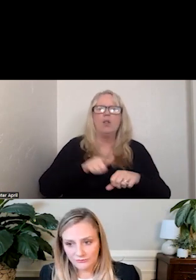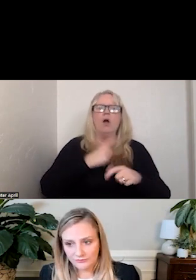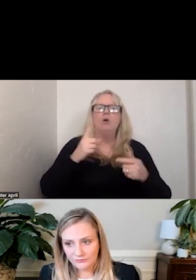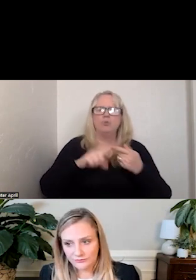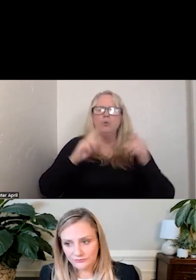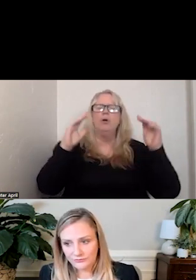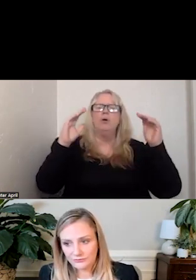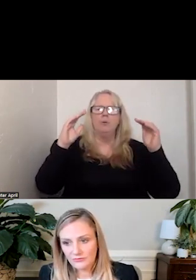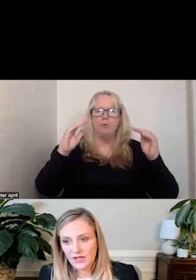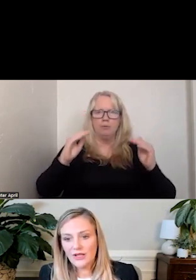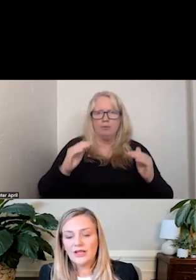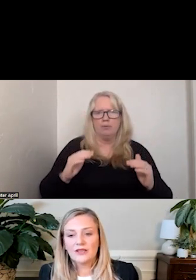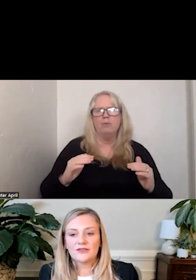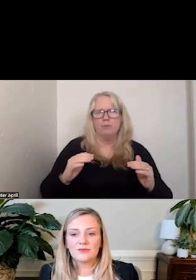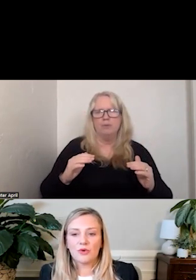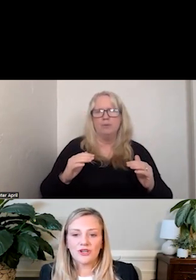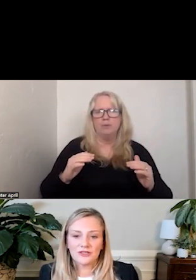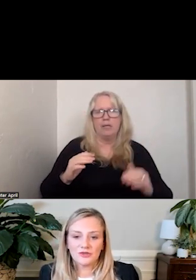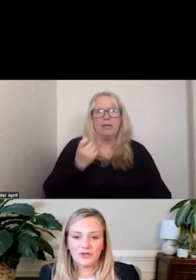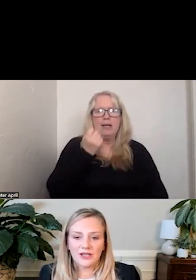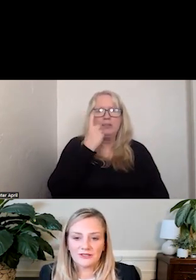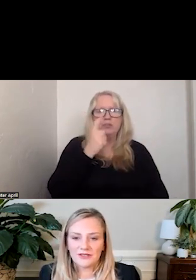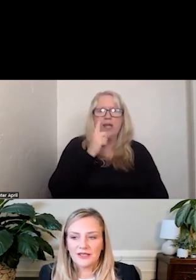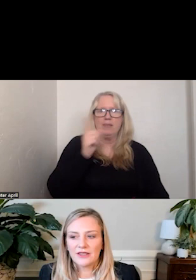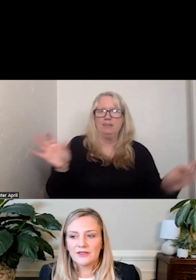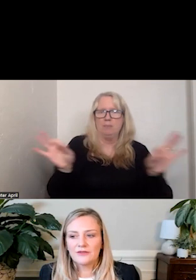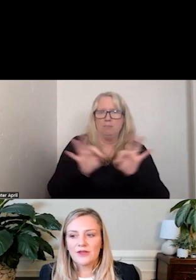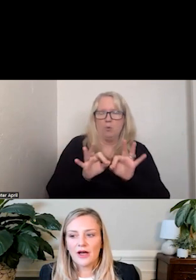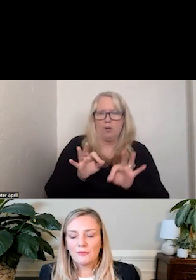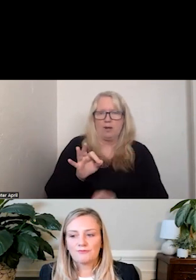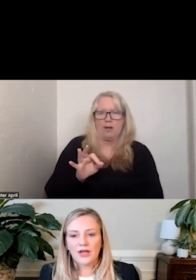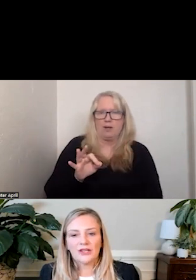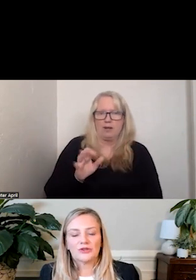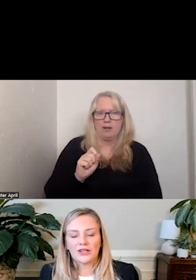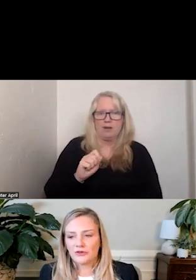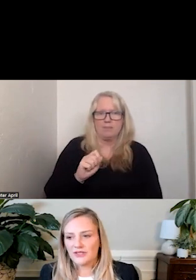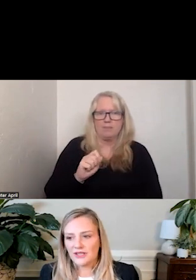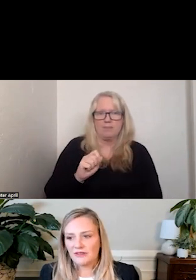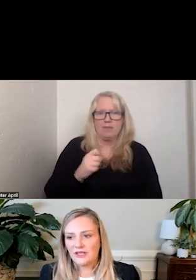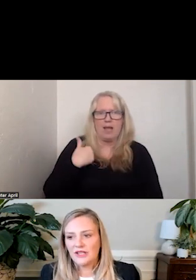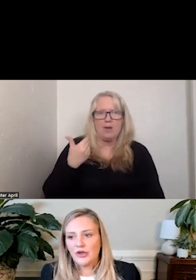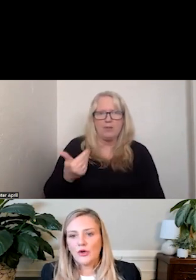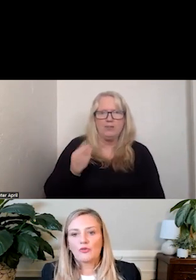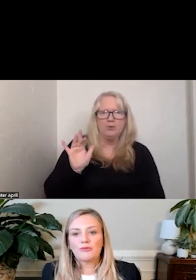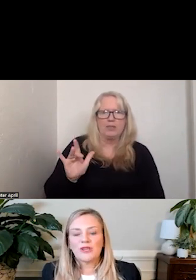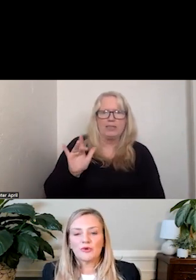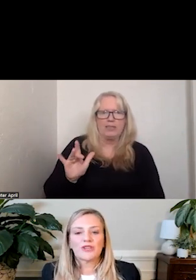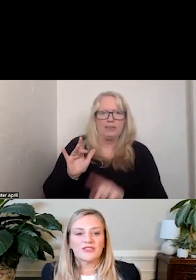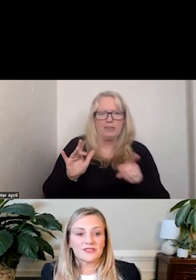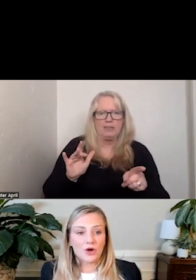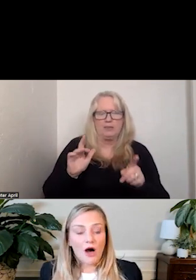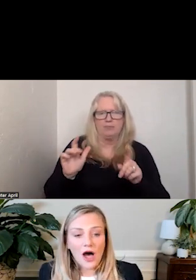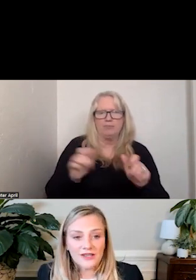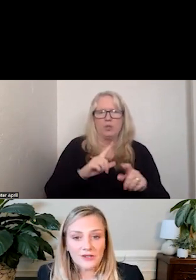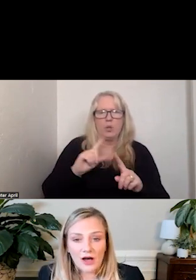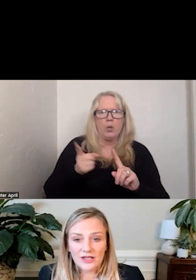down. This is important because, I'll let you click through this, David. When people reach